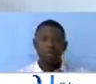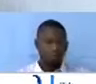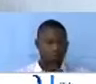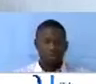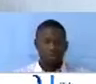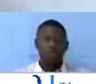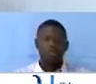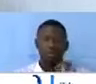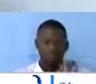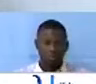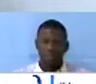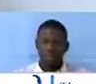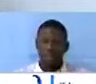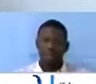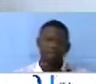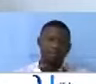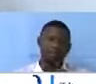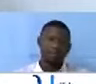That is the last part of your